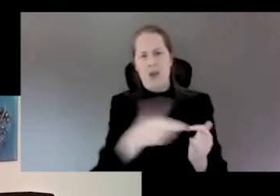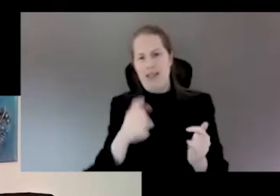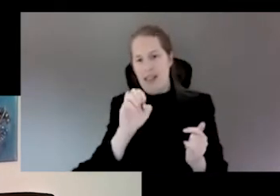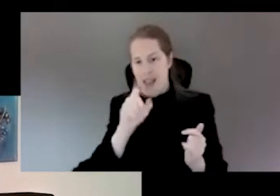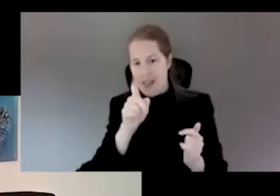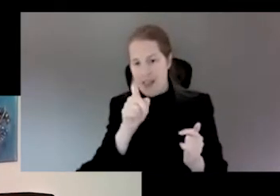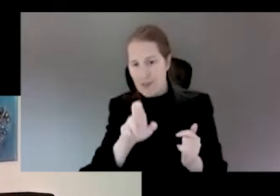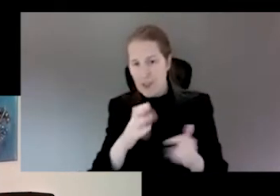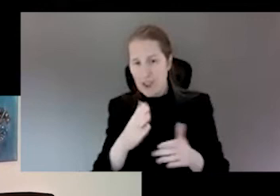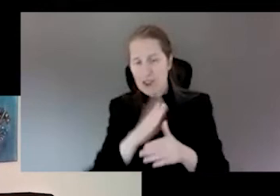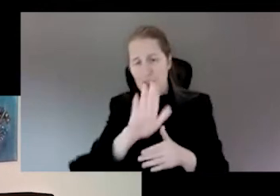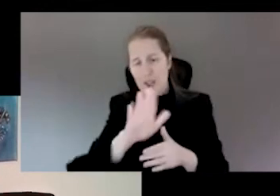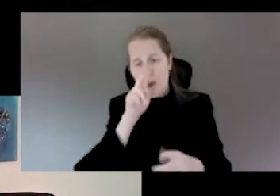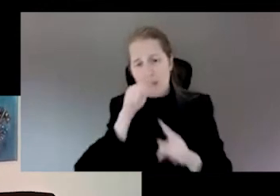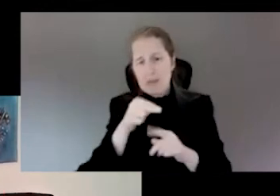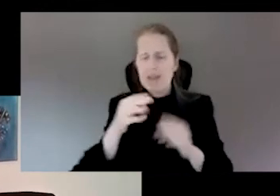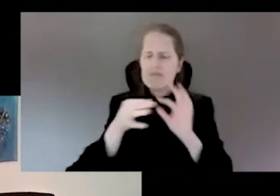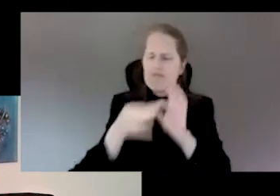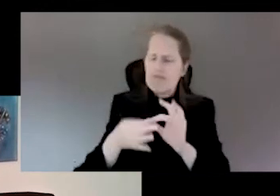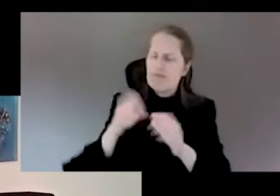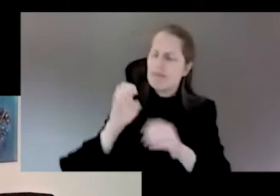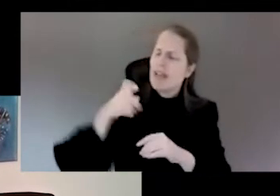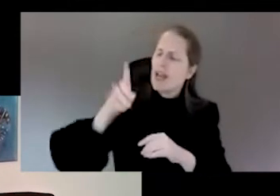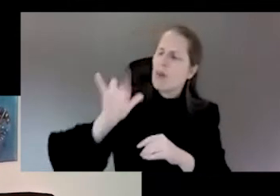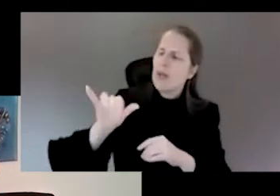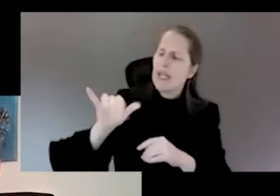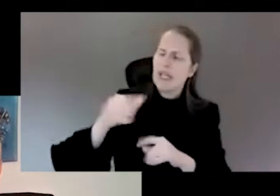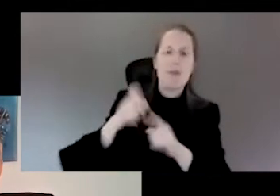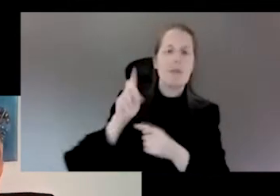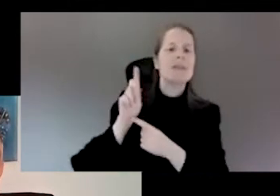on equity from a disability perspective.